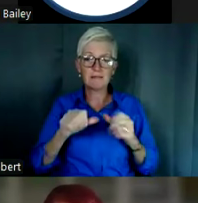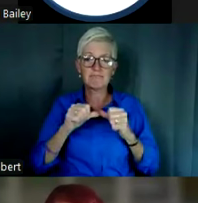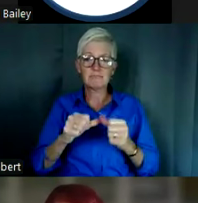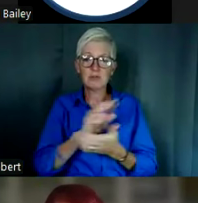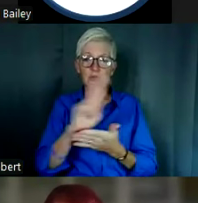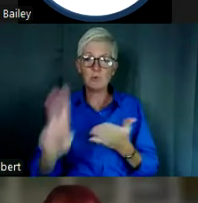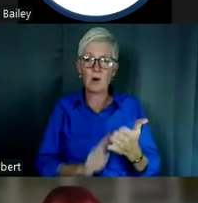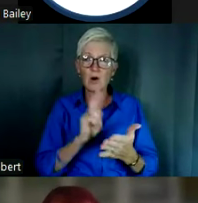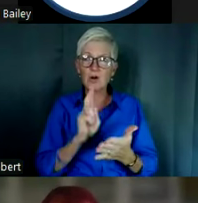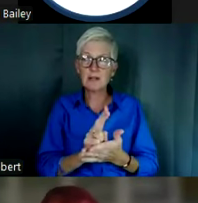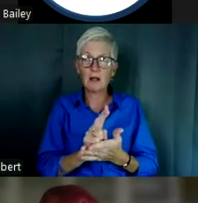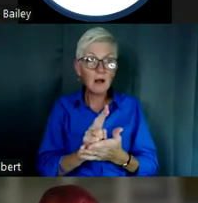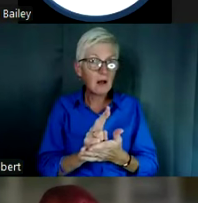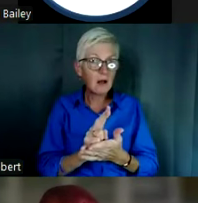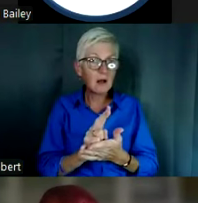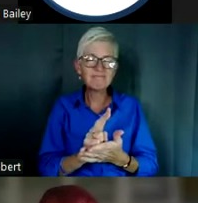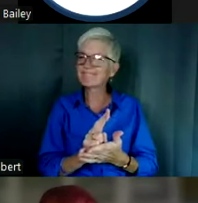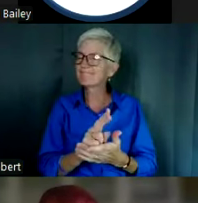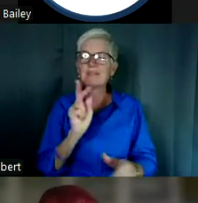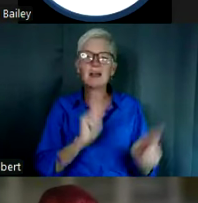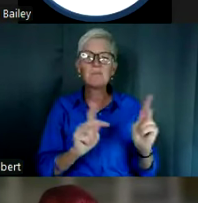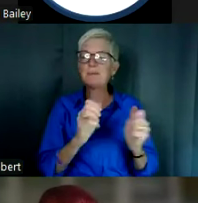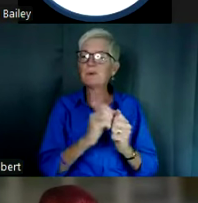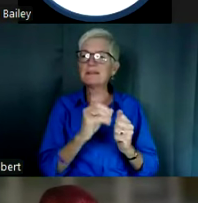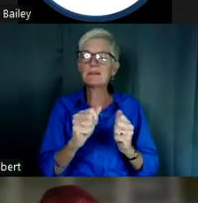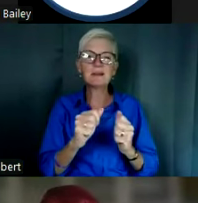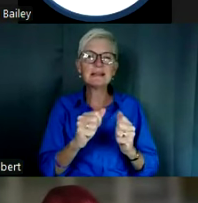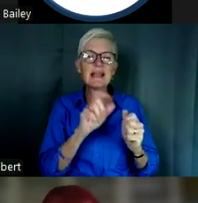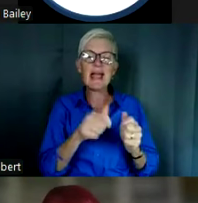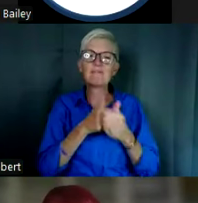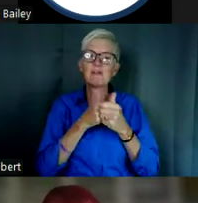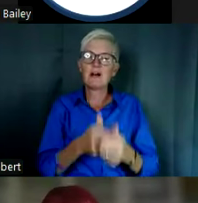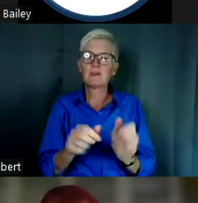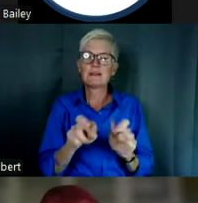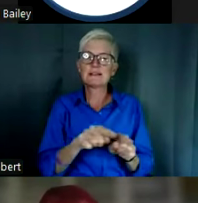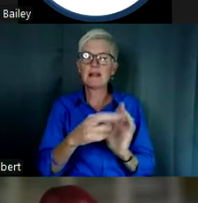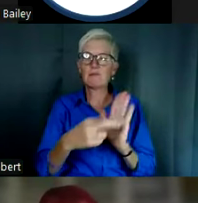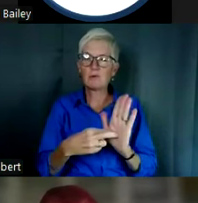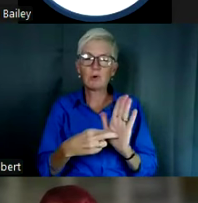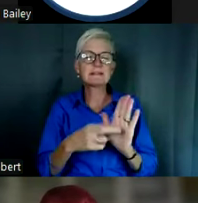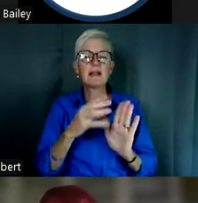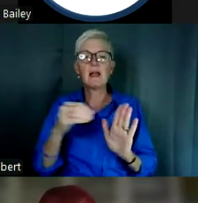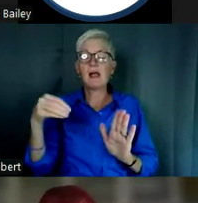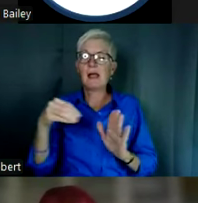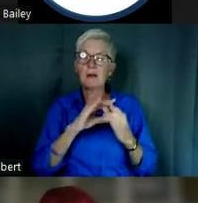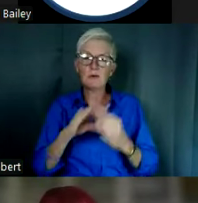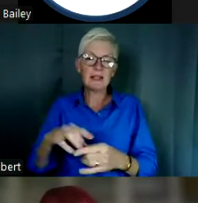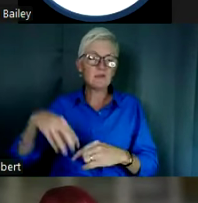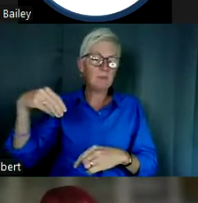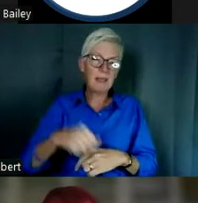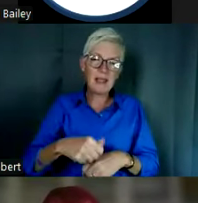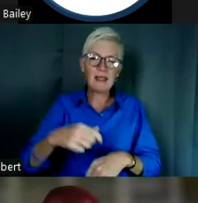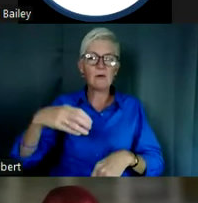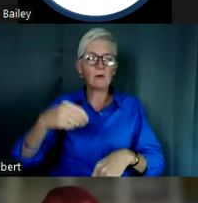Individuals with disabilities are subject to the same criteria as individuals without disabilities as it relates to pay and the use of time or paid